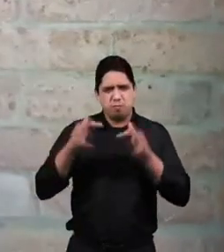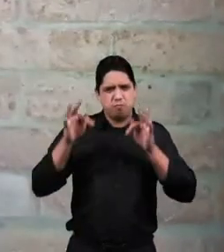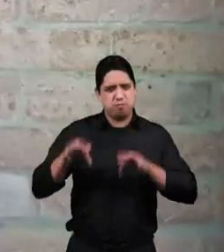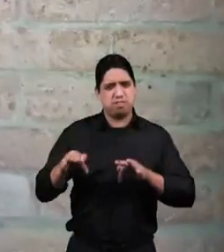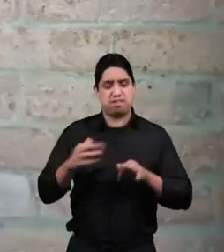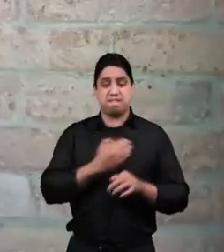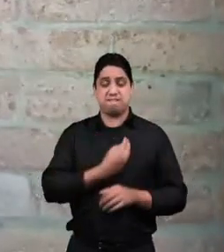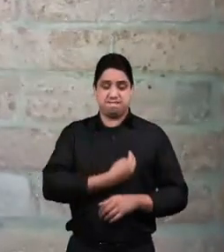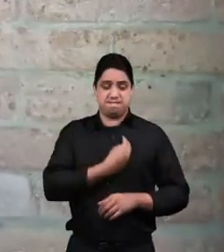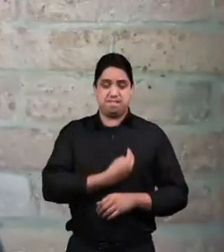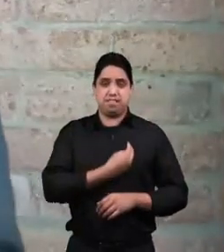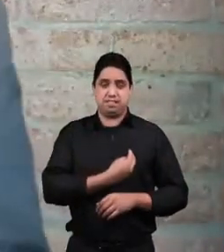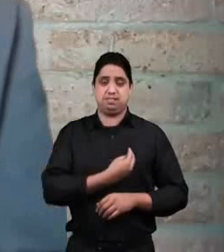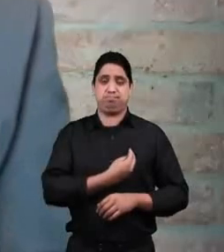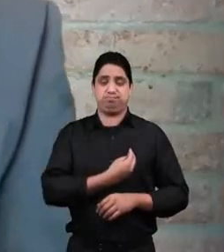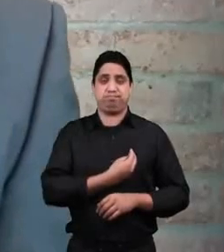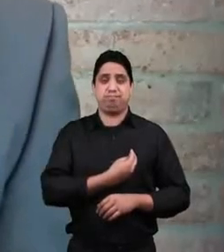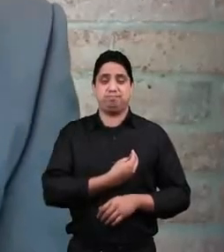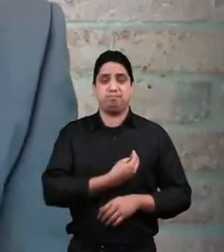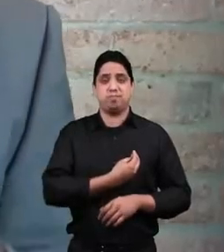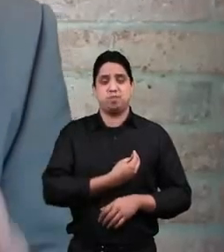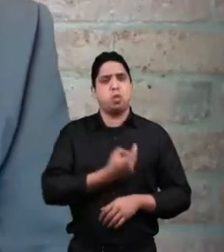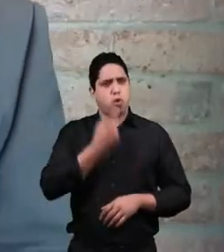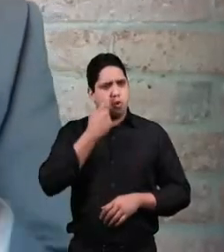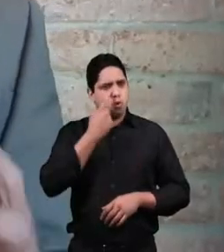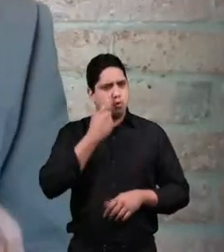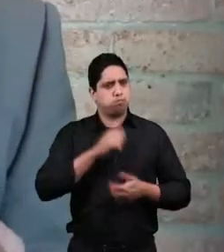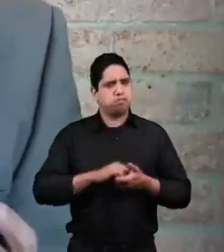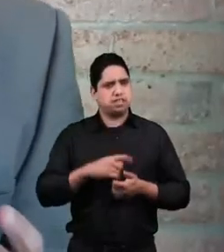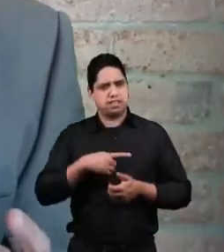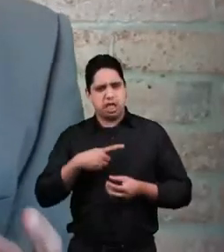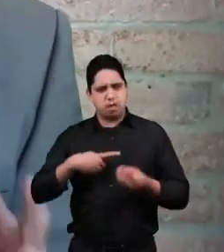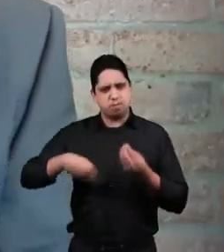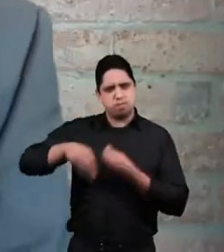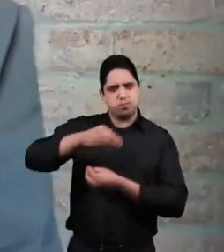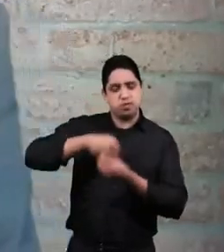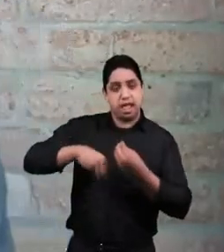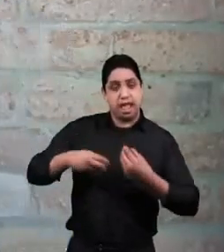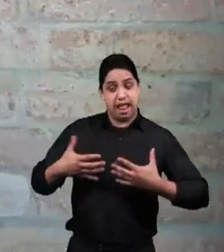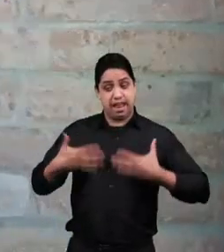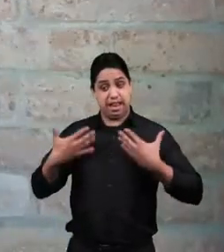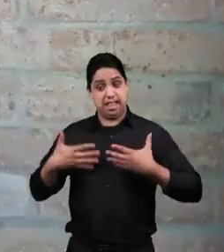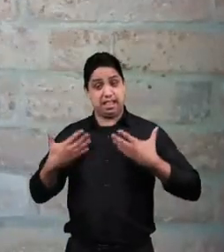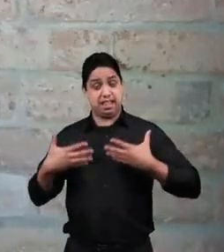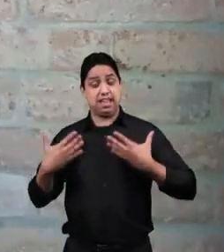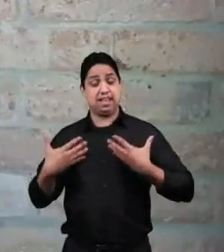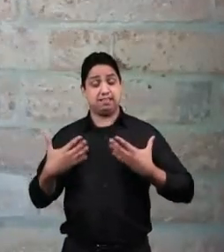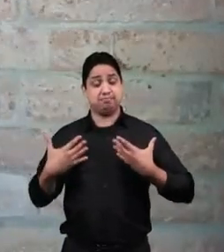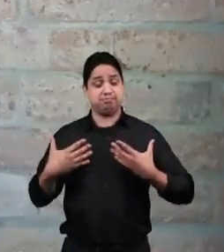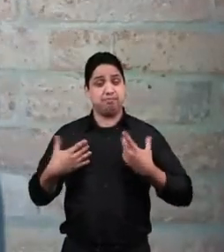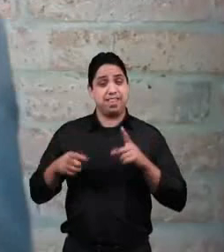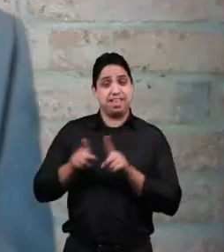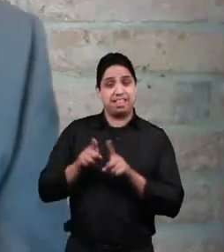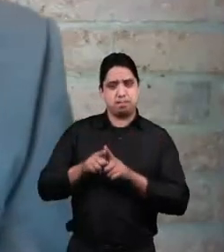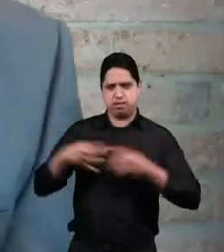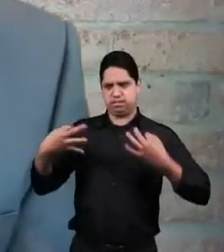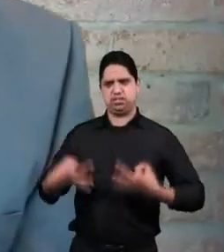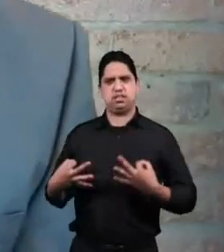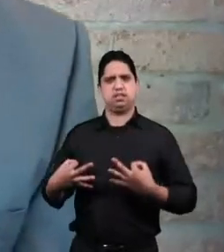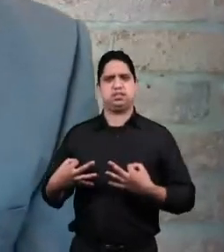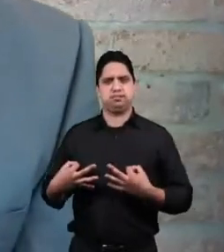words. His last words existed in a mix